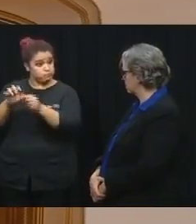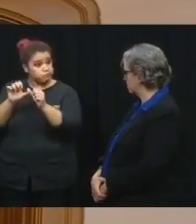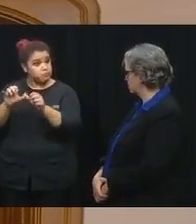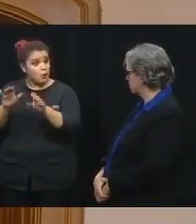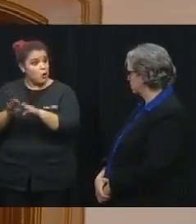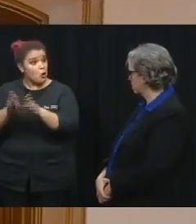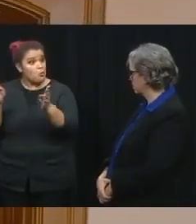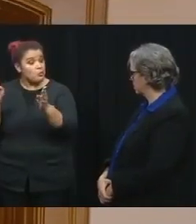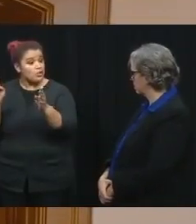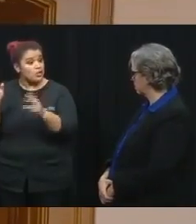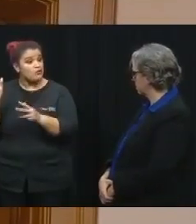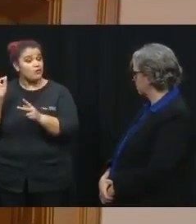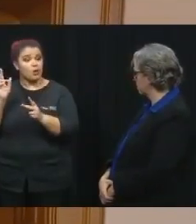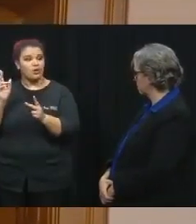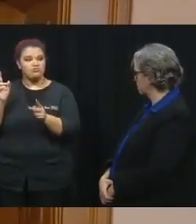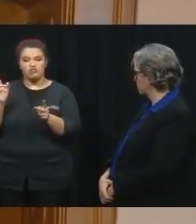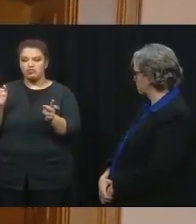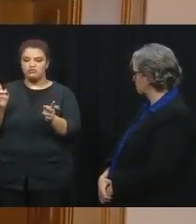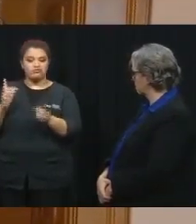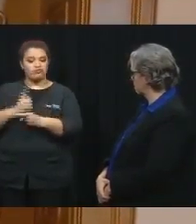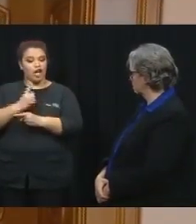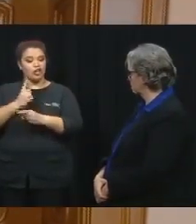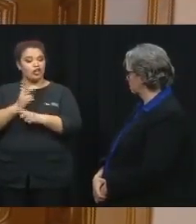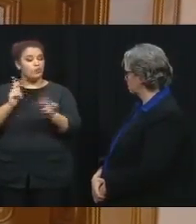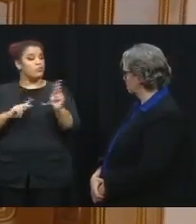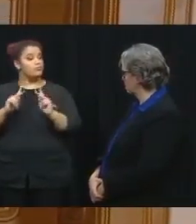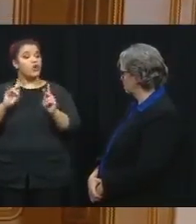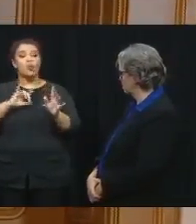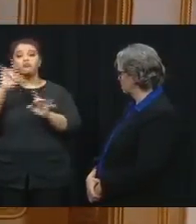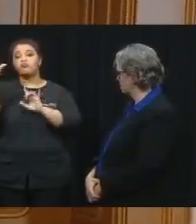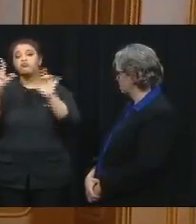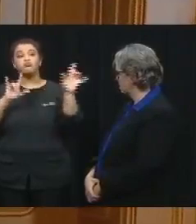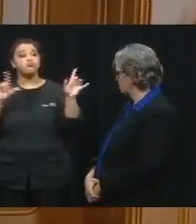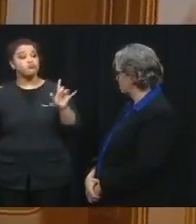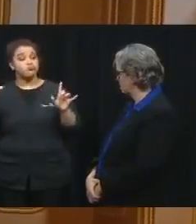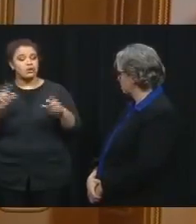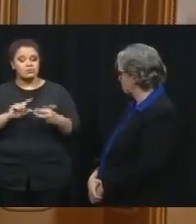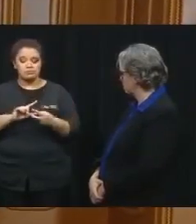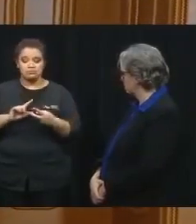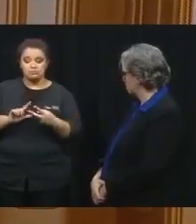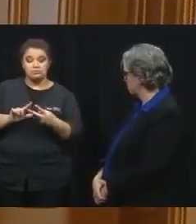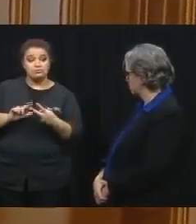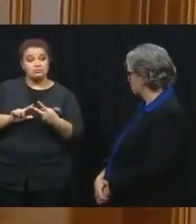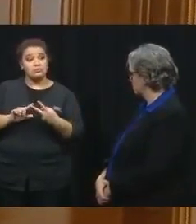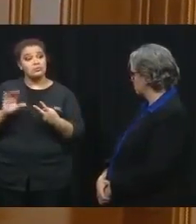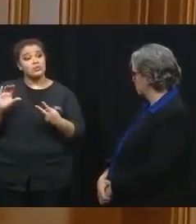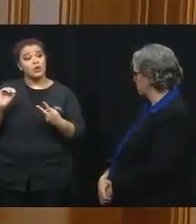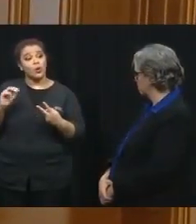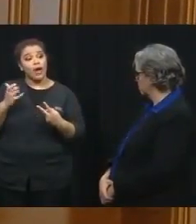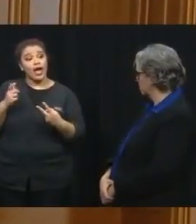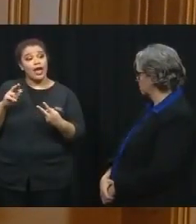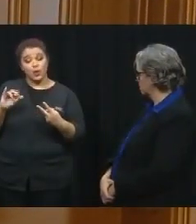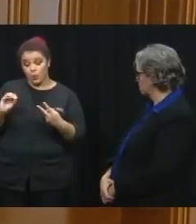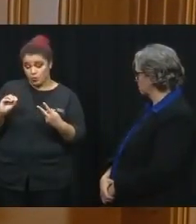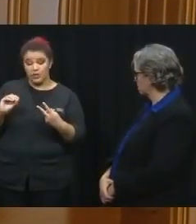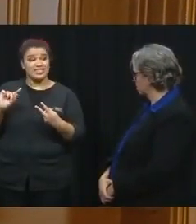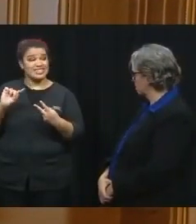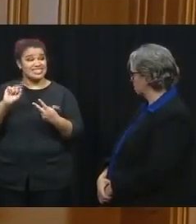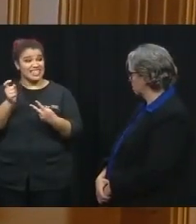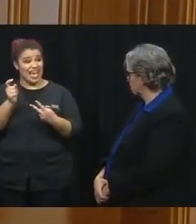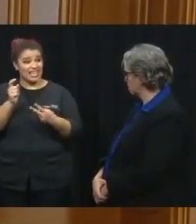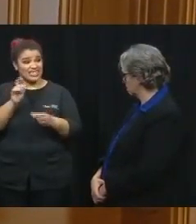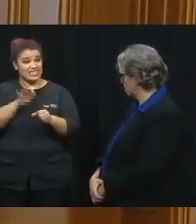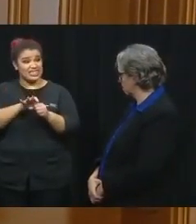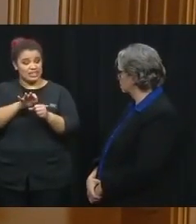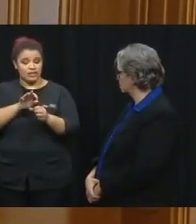passenger traffic? That's one. Any plans to extend Ohio's tax filing deadline? And